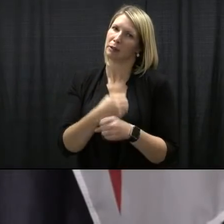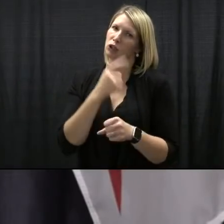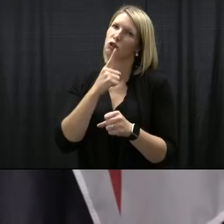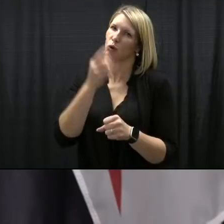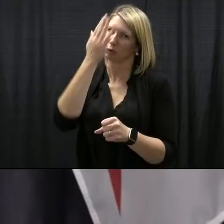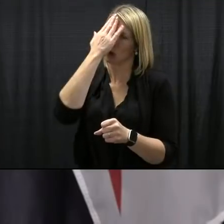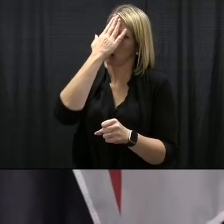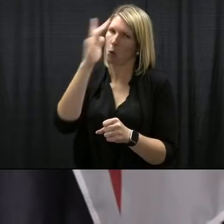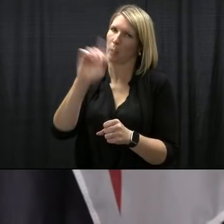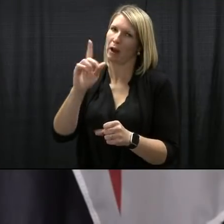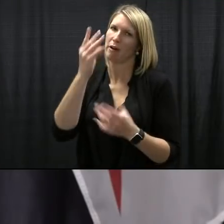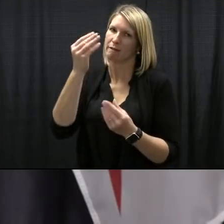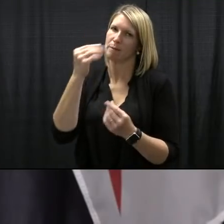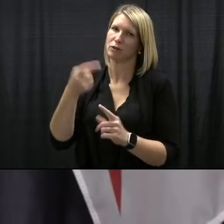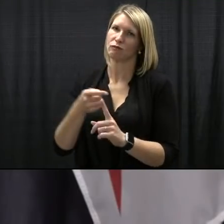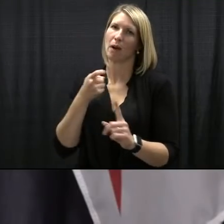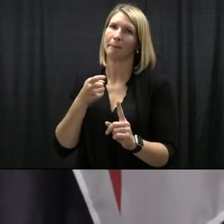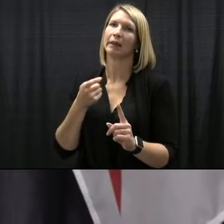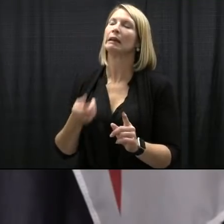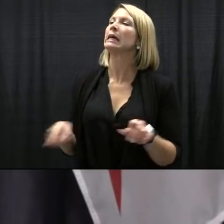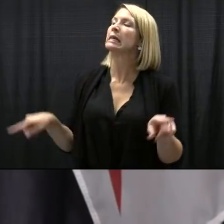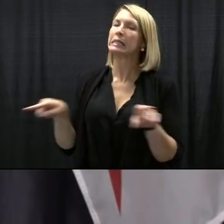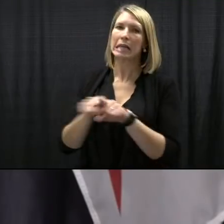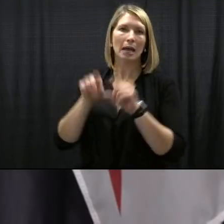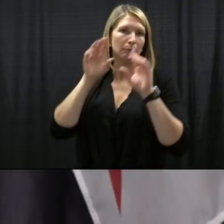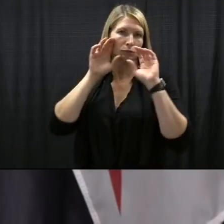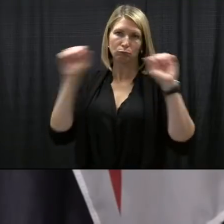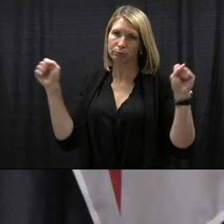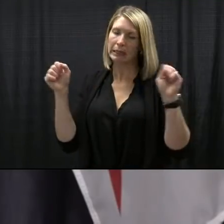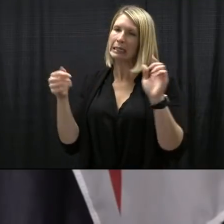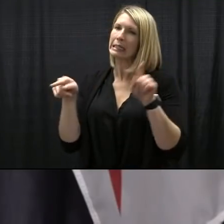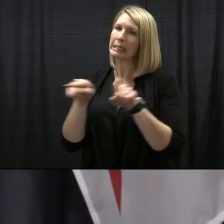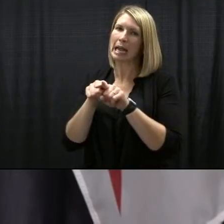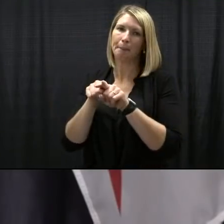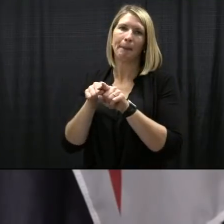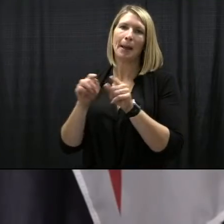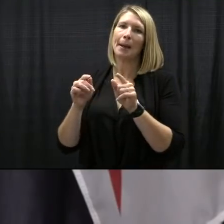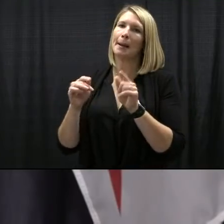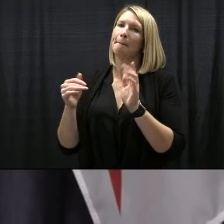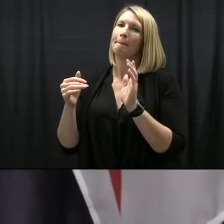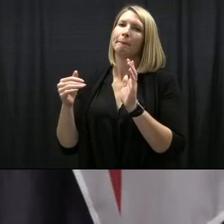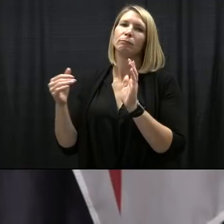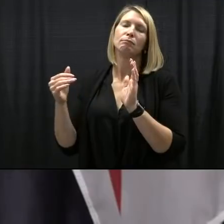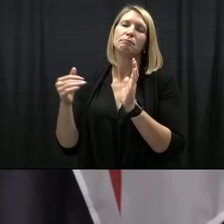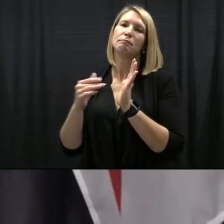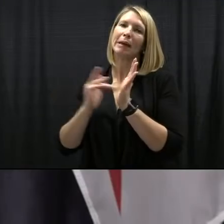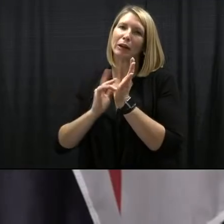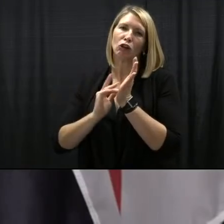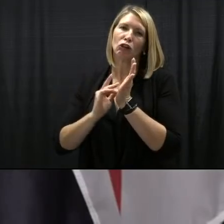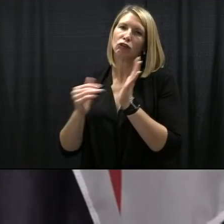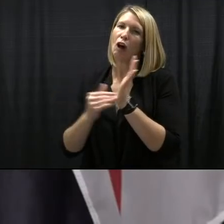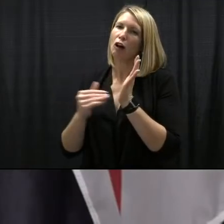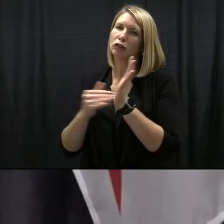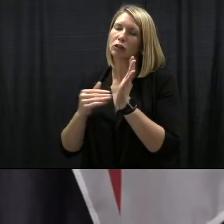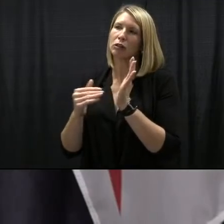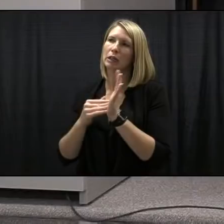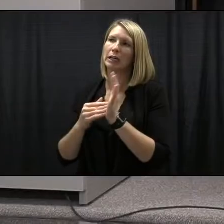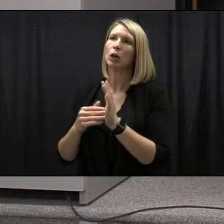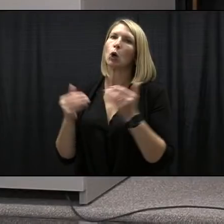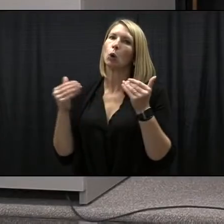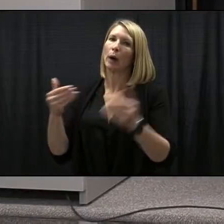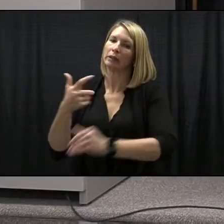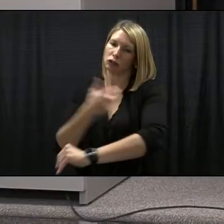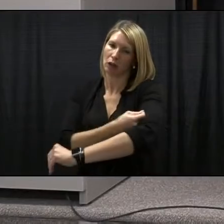what both of you have said. Get the shot. It's the best protection for each of us and all of us. Thank you very much.